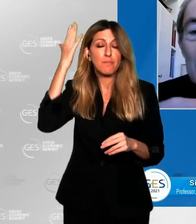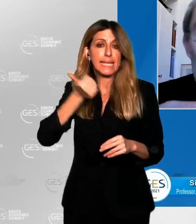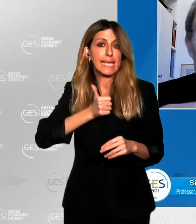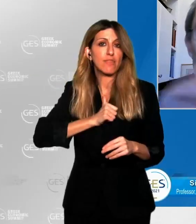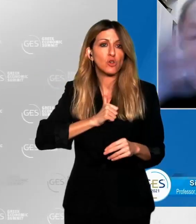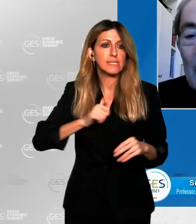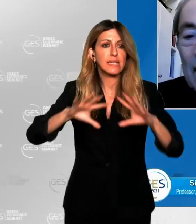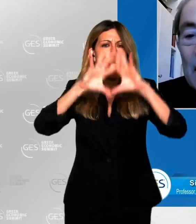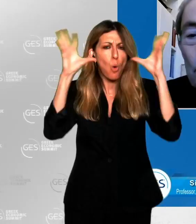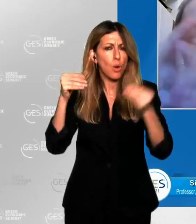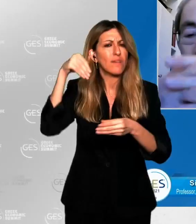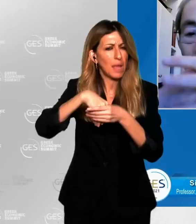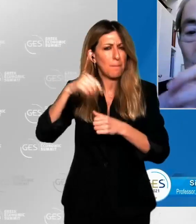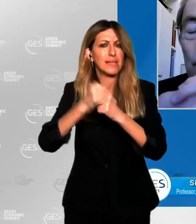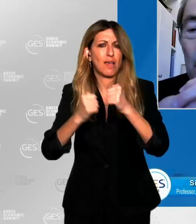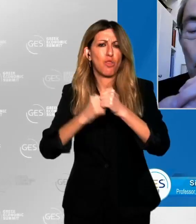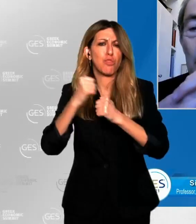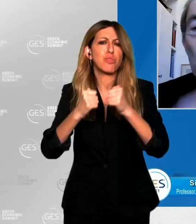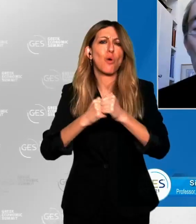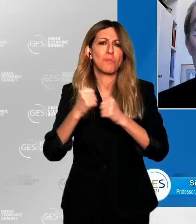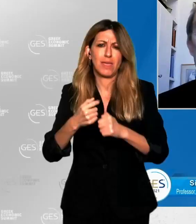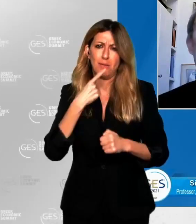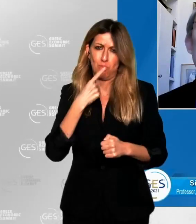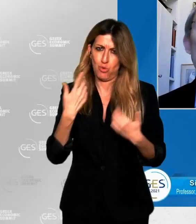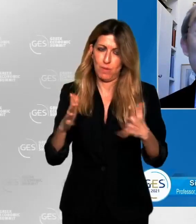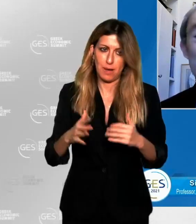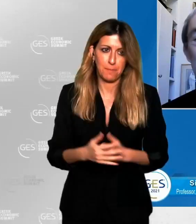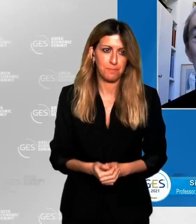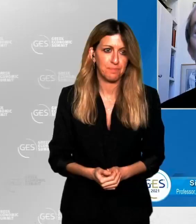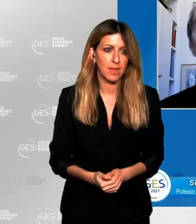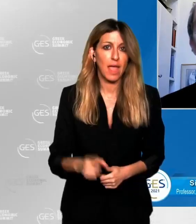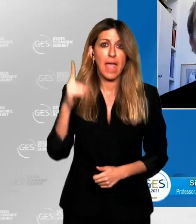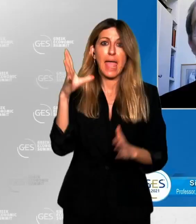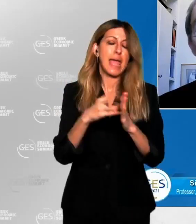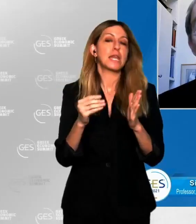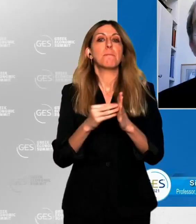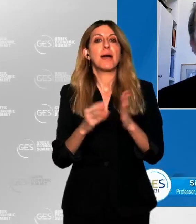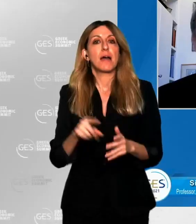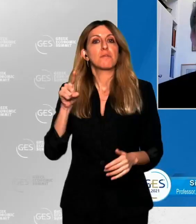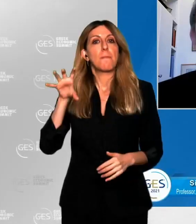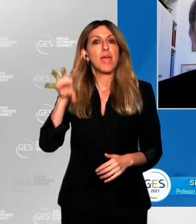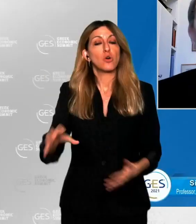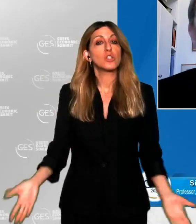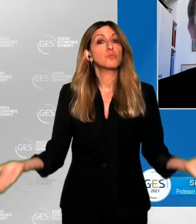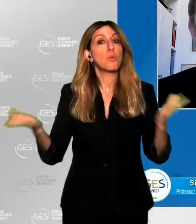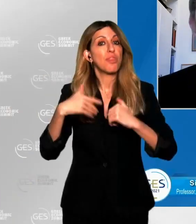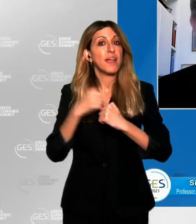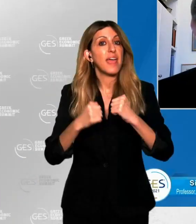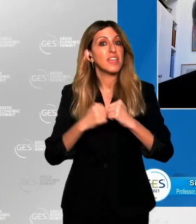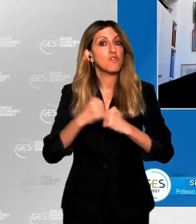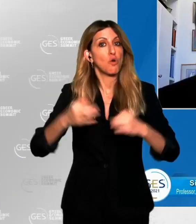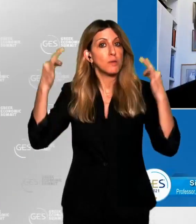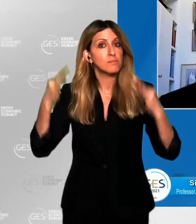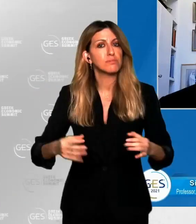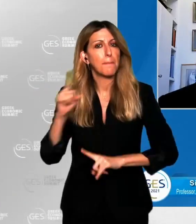Korea doesn't have. It doesn't have an institutional structure for economic growth, and that's why it's not getting it. Second, we need good